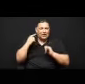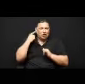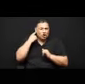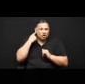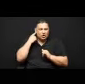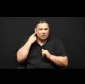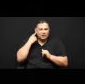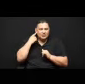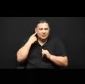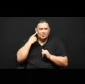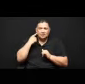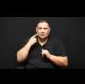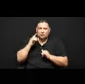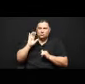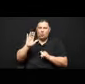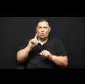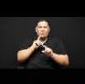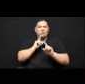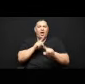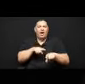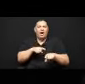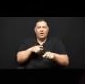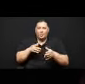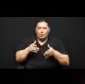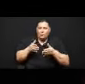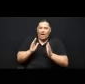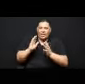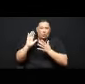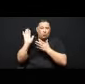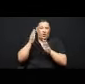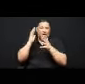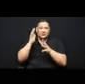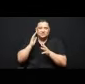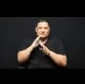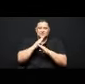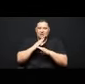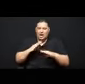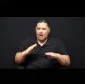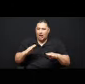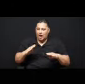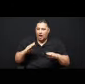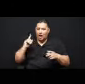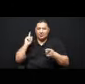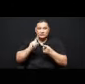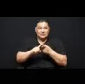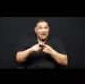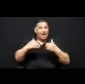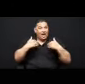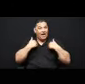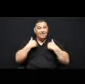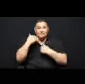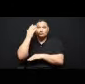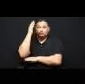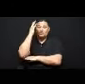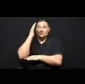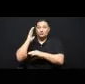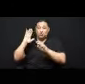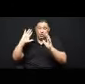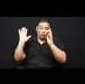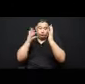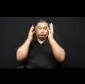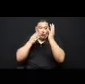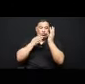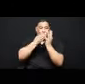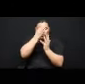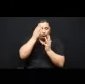The way that wind is silent until it has a tree to breathe through, or a door to slam, or a